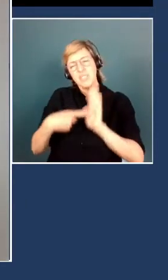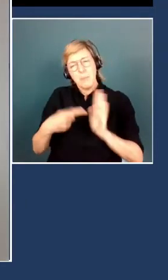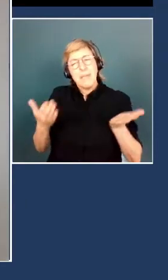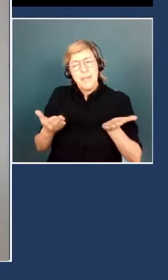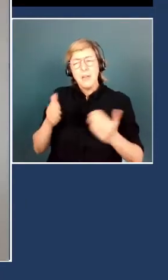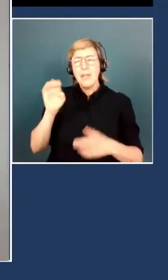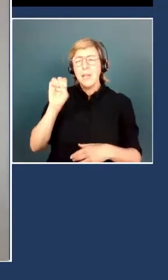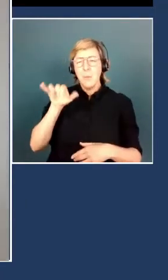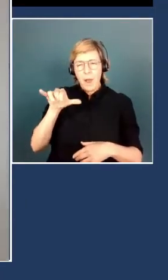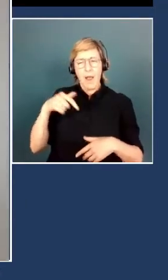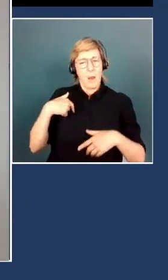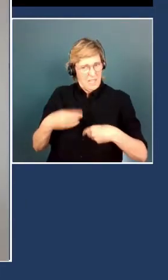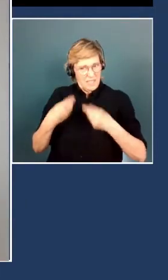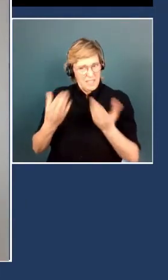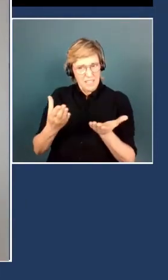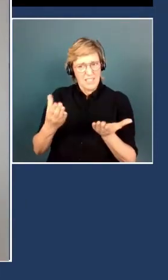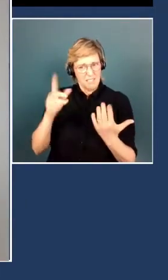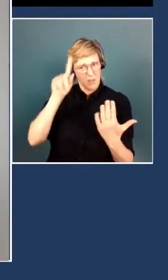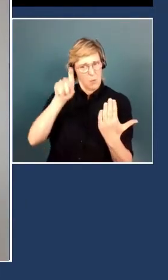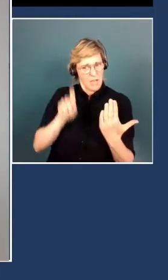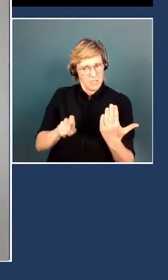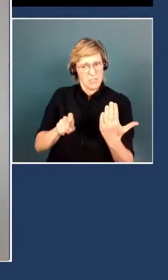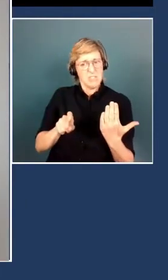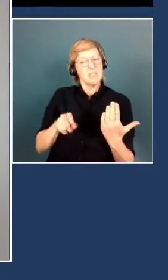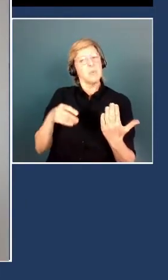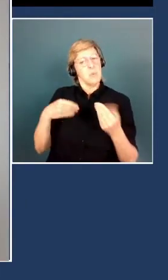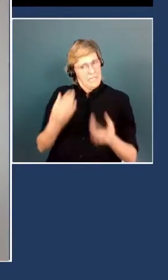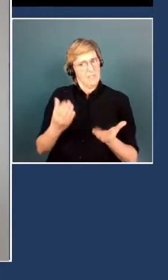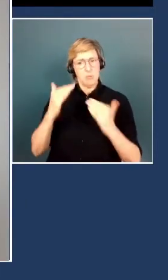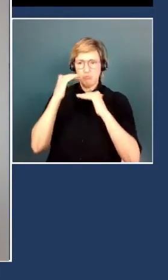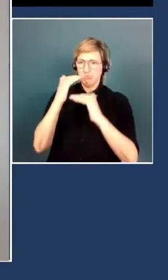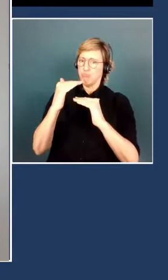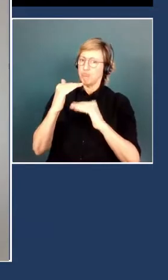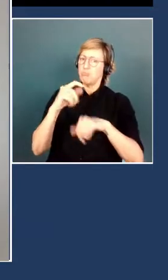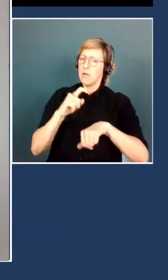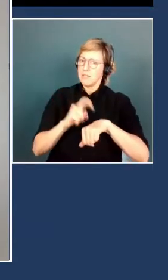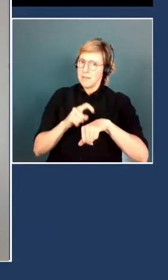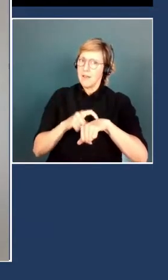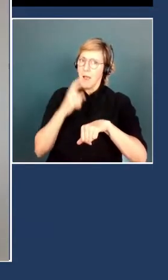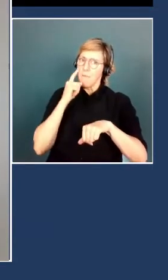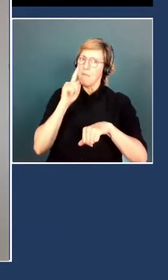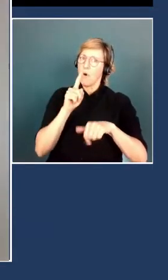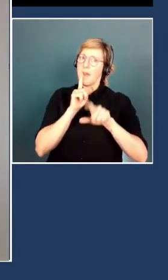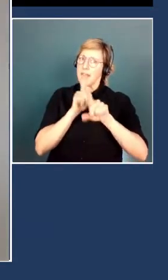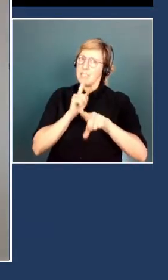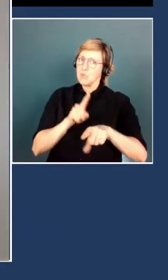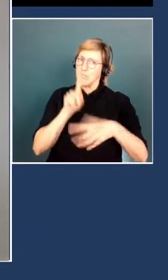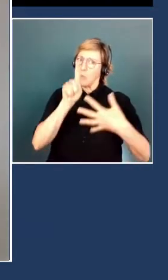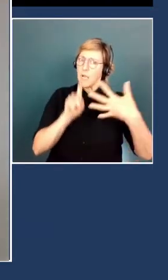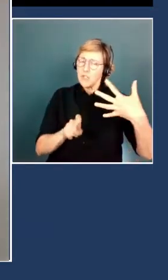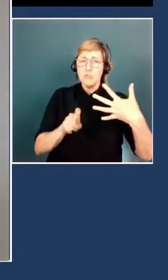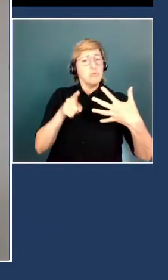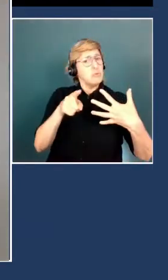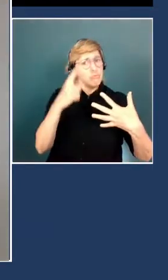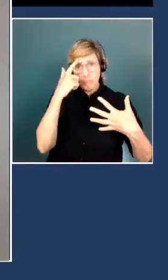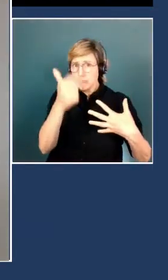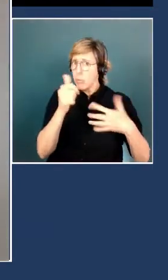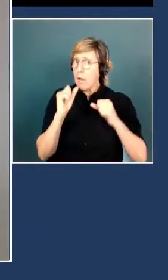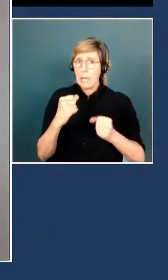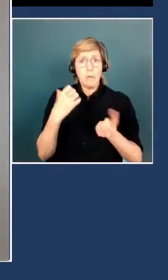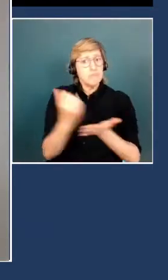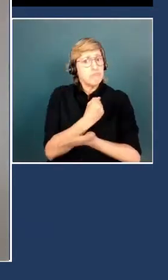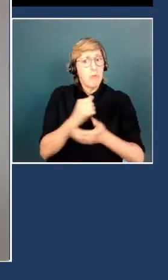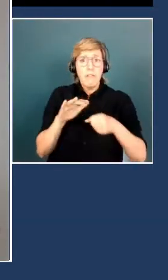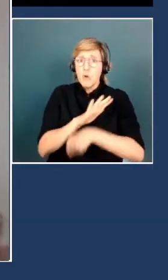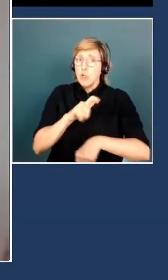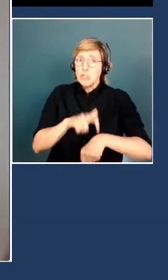time to answer that question. You can definitely use the full time, but you do not have to. I want to